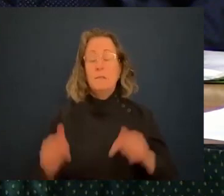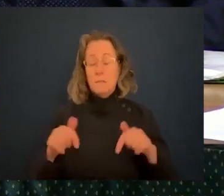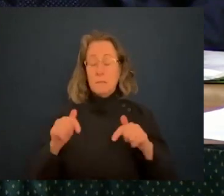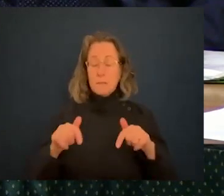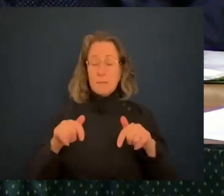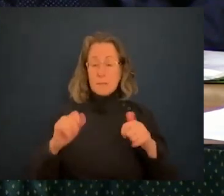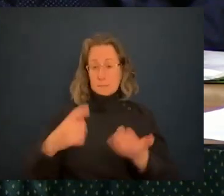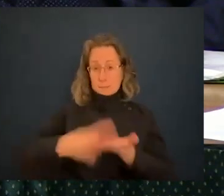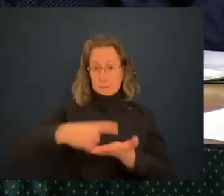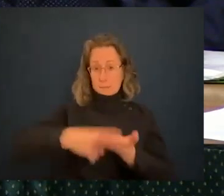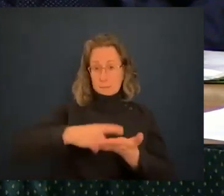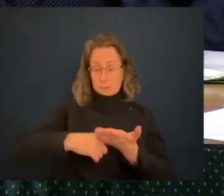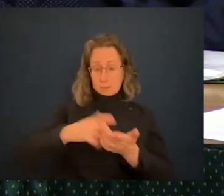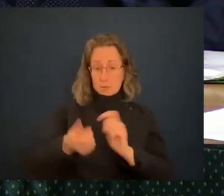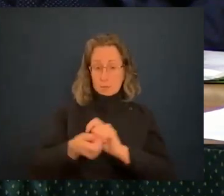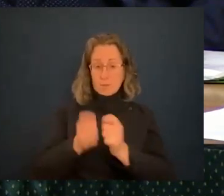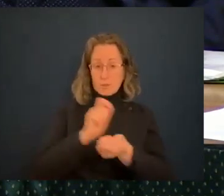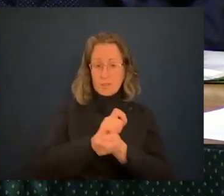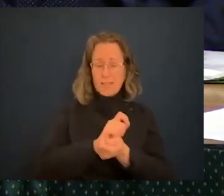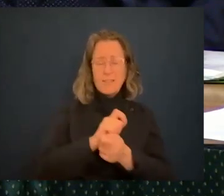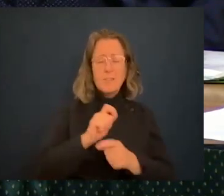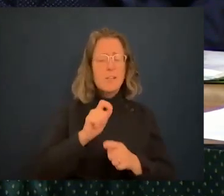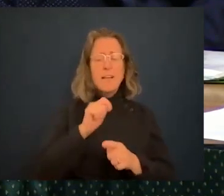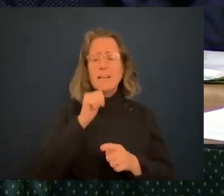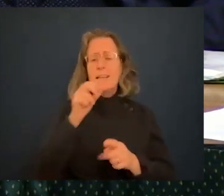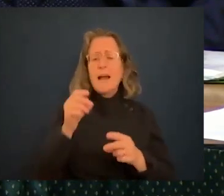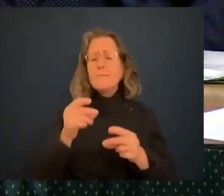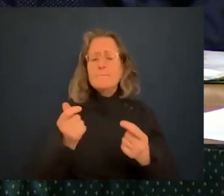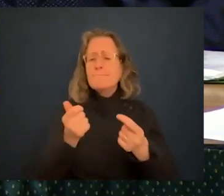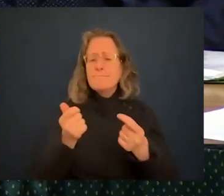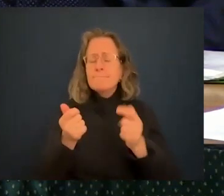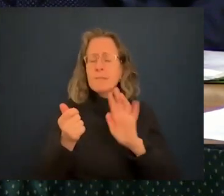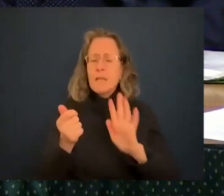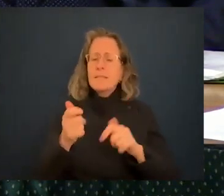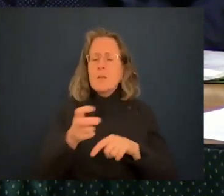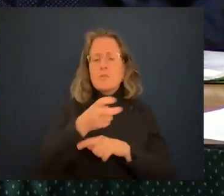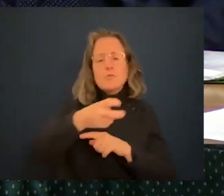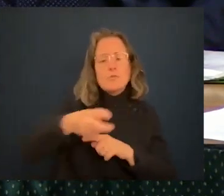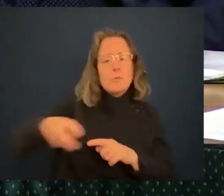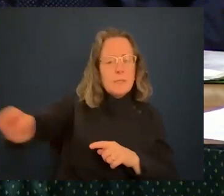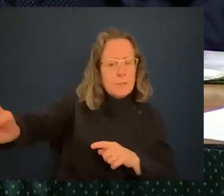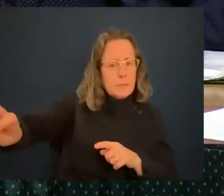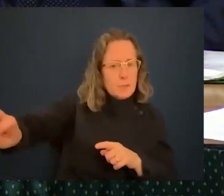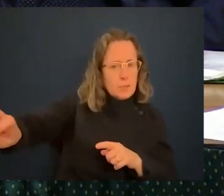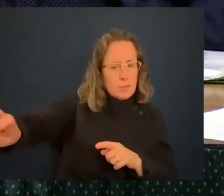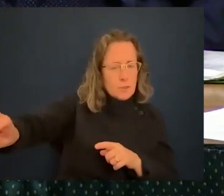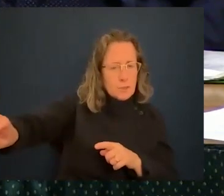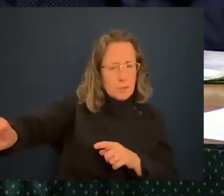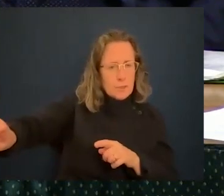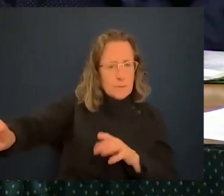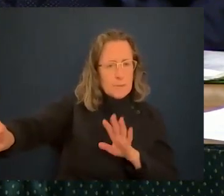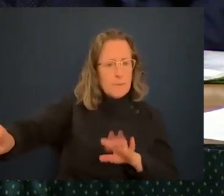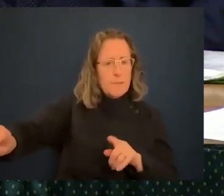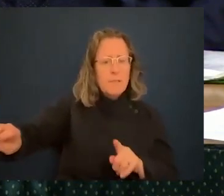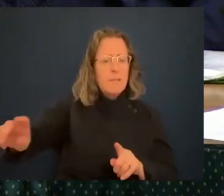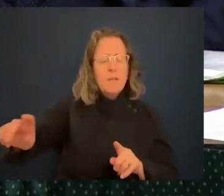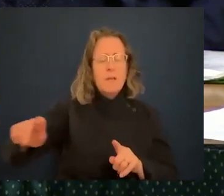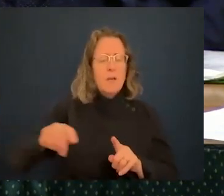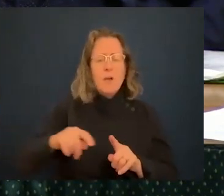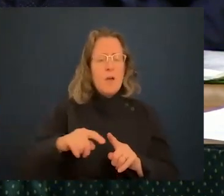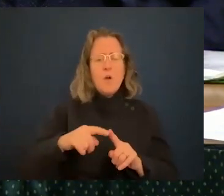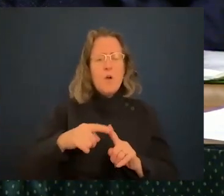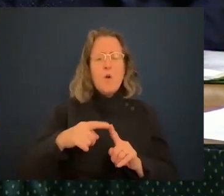it's going to be a transition in the next year and it's not gonna it won't necessarily need to be